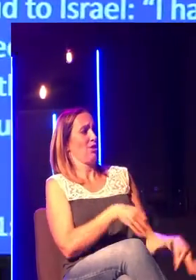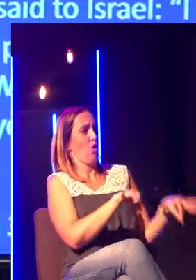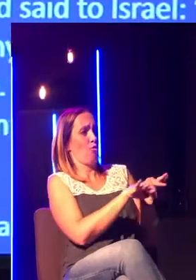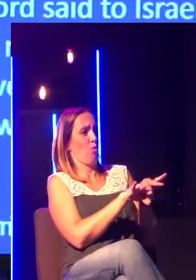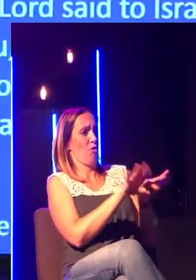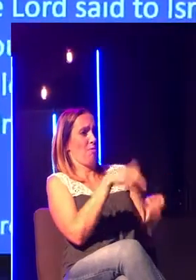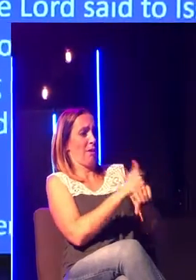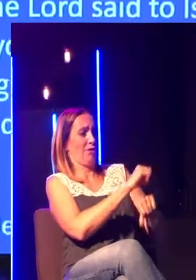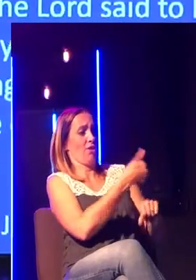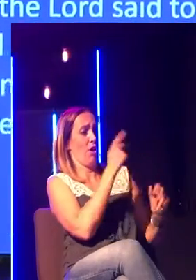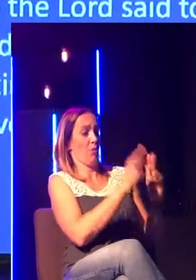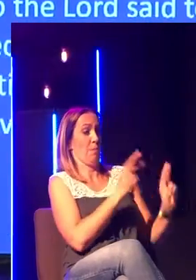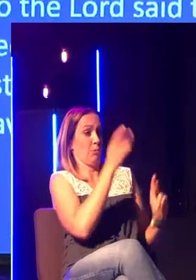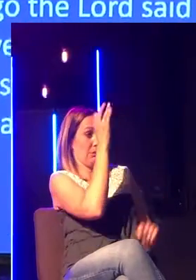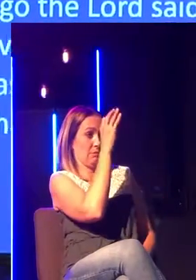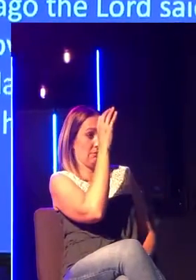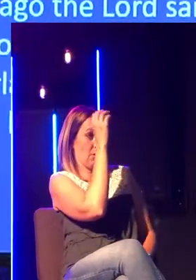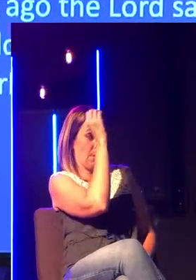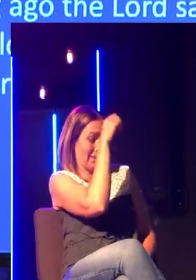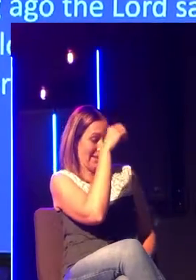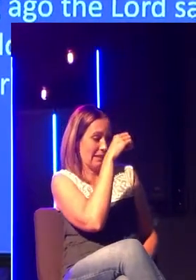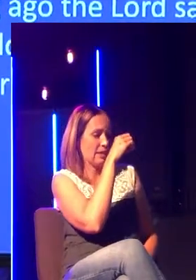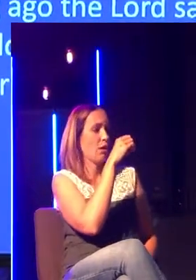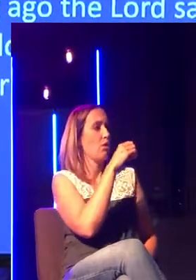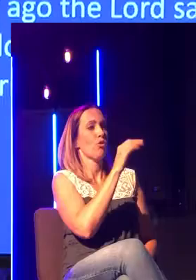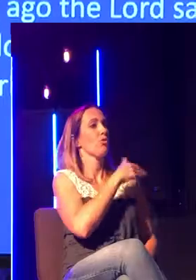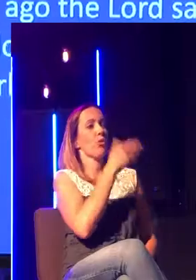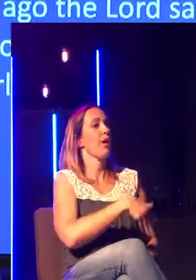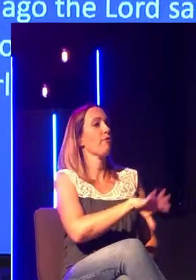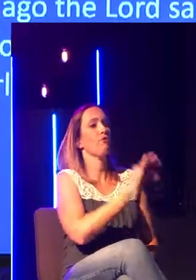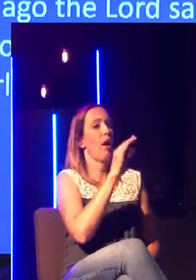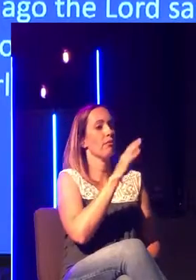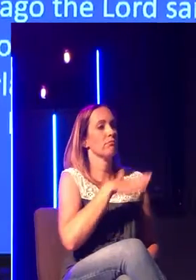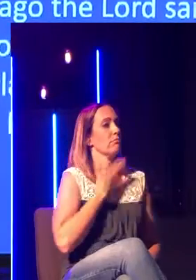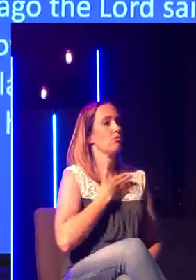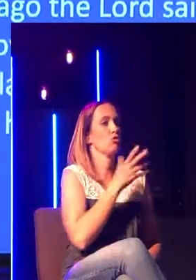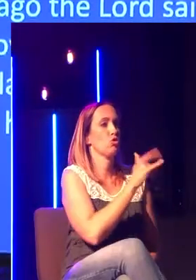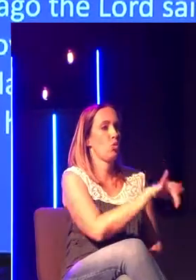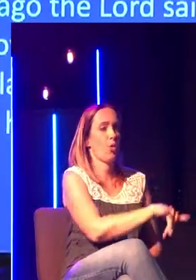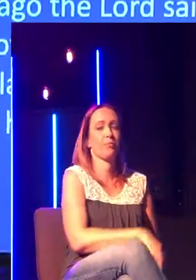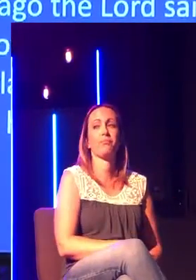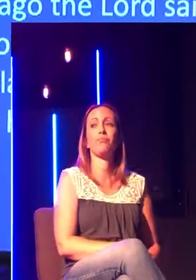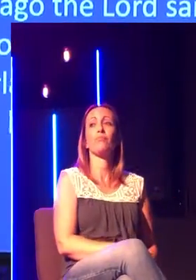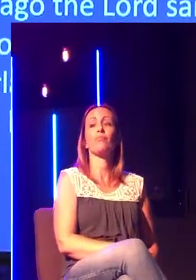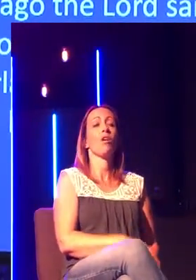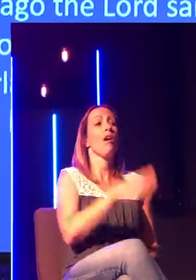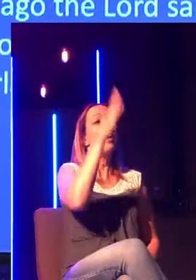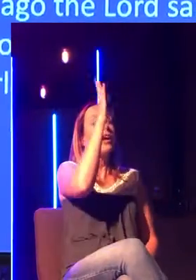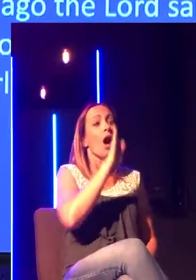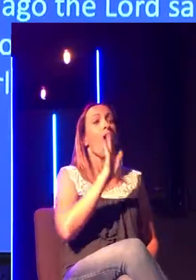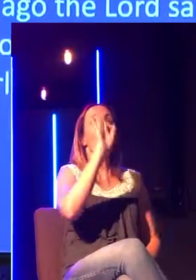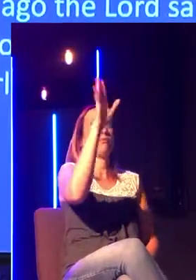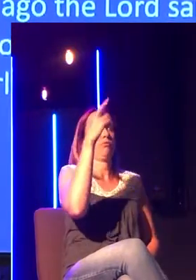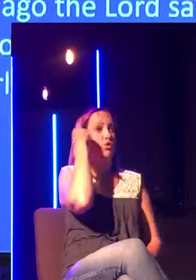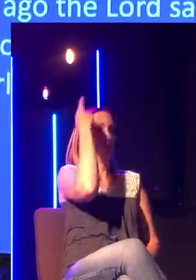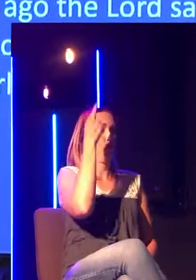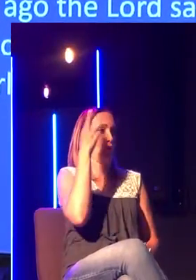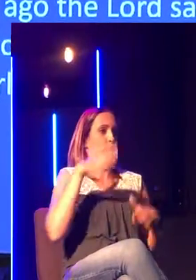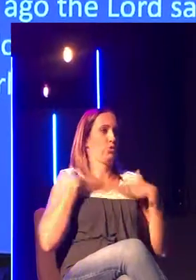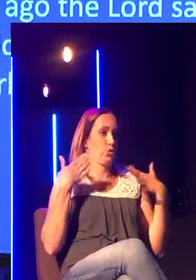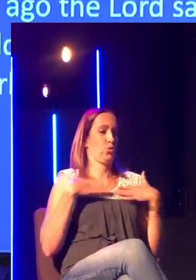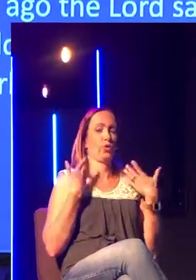find joy. Instead, we need to be focused on God's promises and not other people's opinions. God is your source for